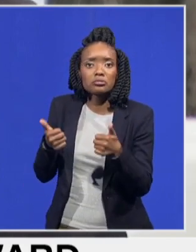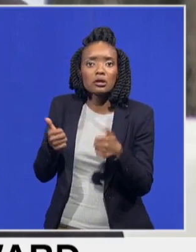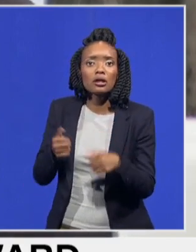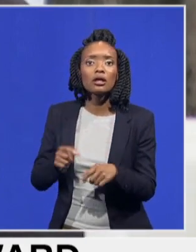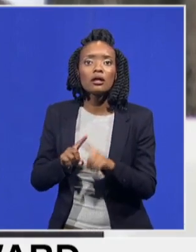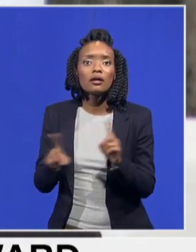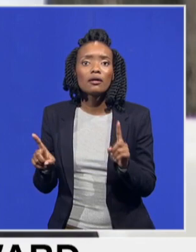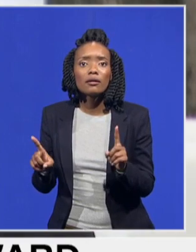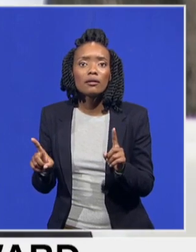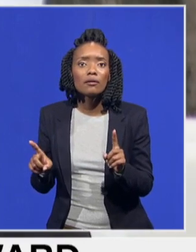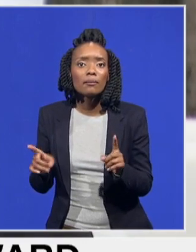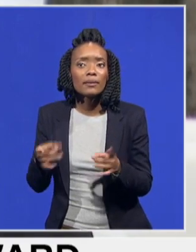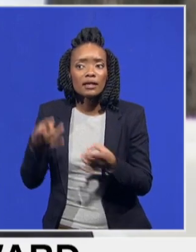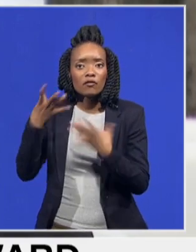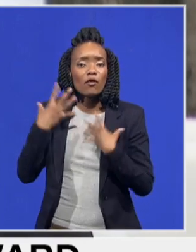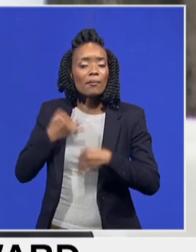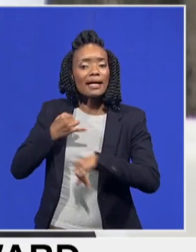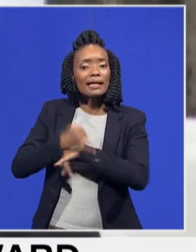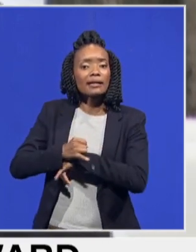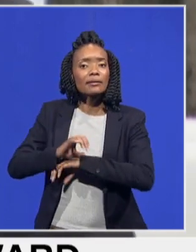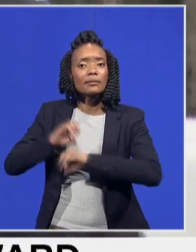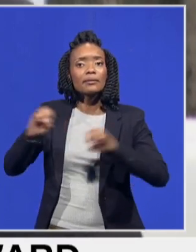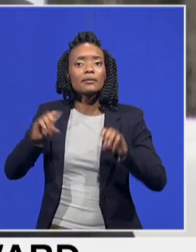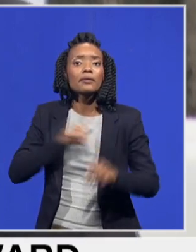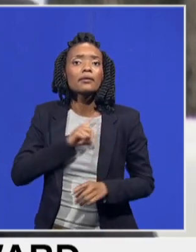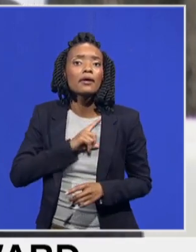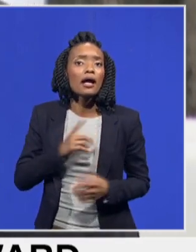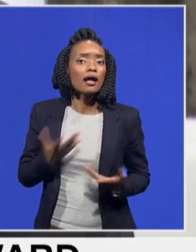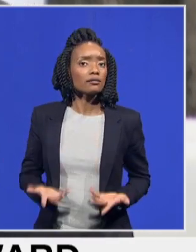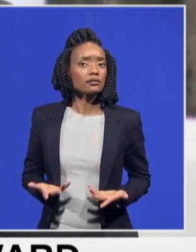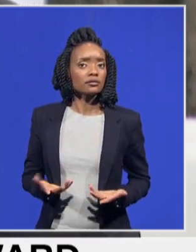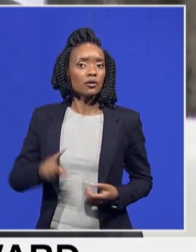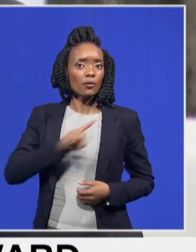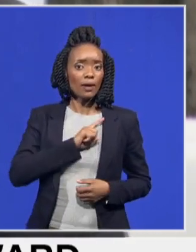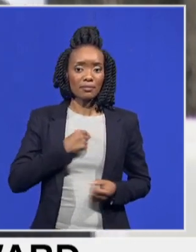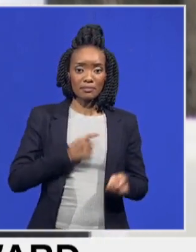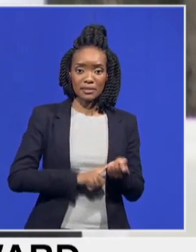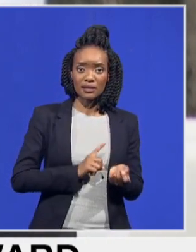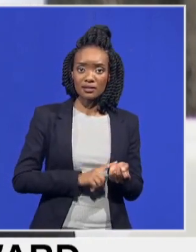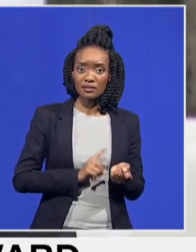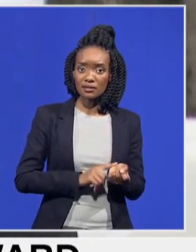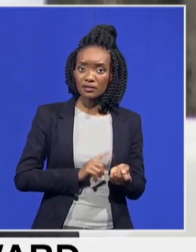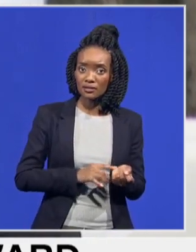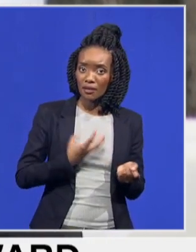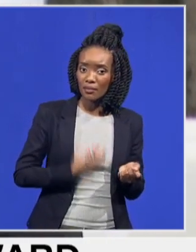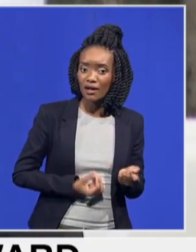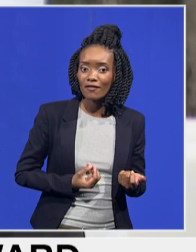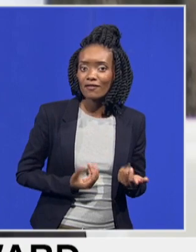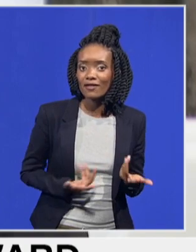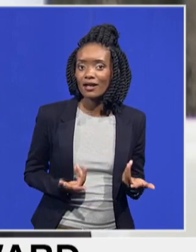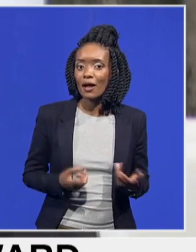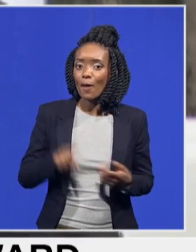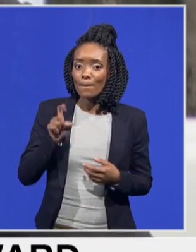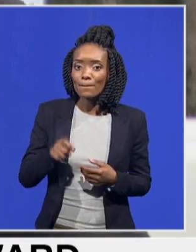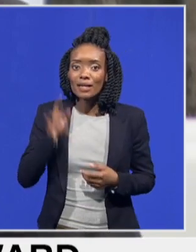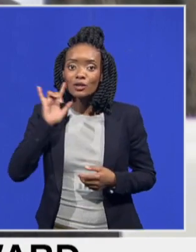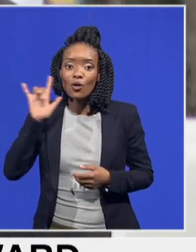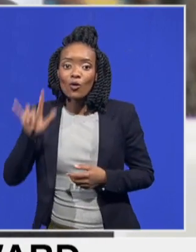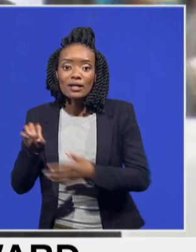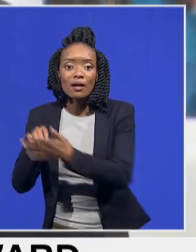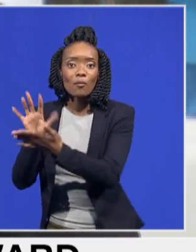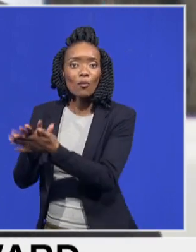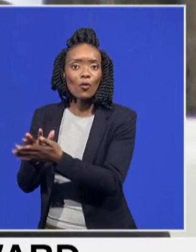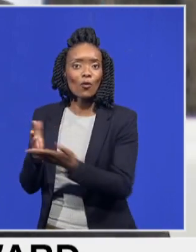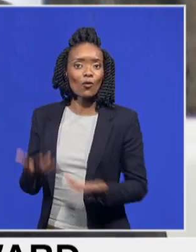tell me much earlier? Because I had time to book hotels. So,